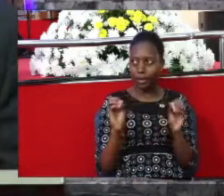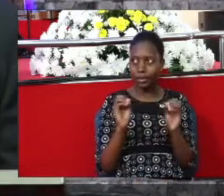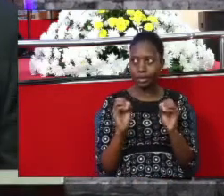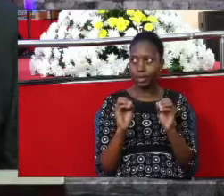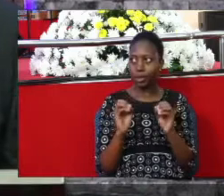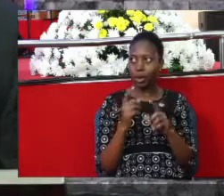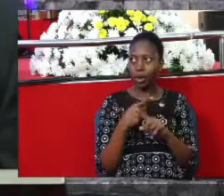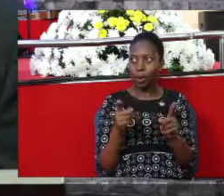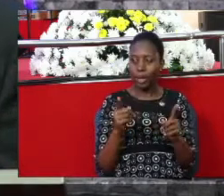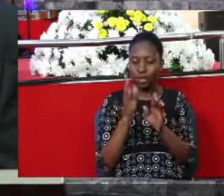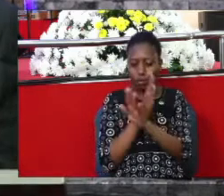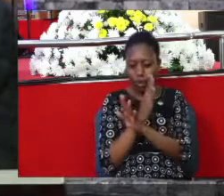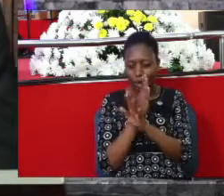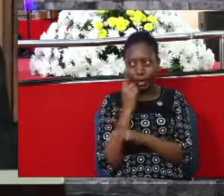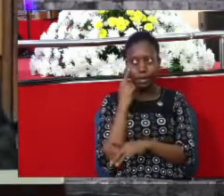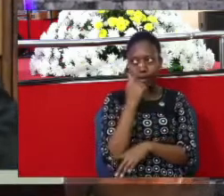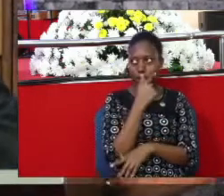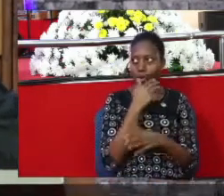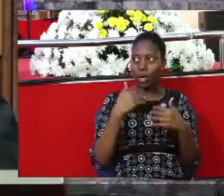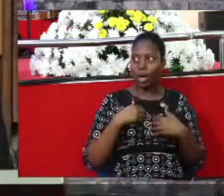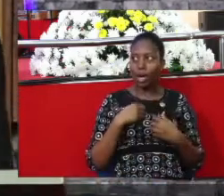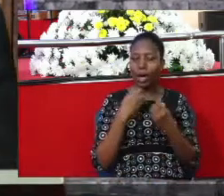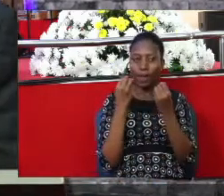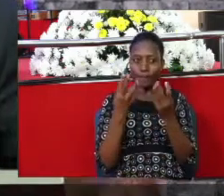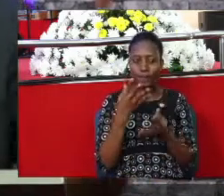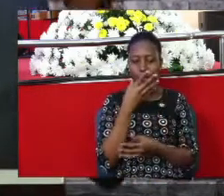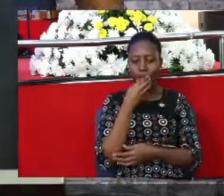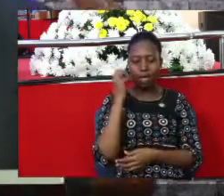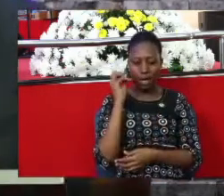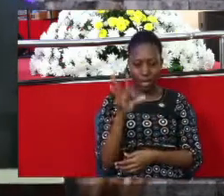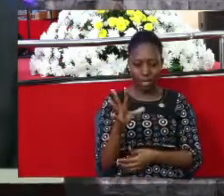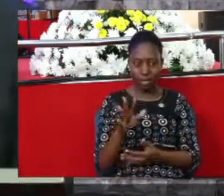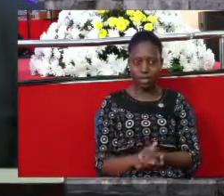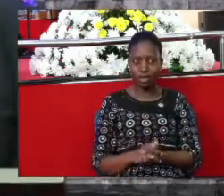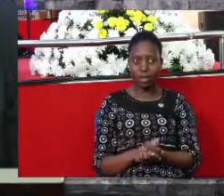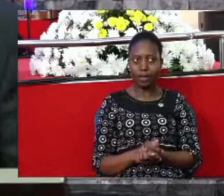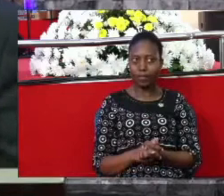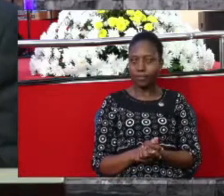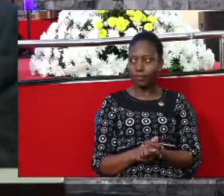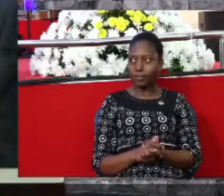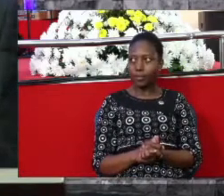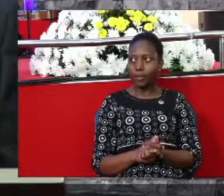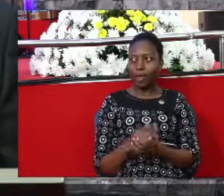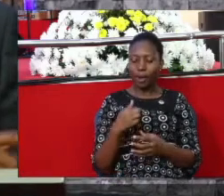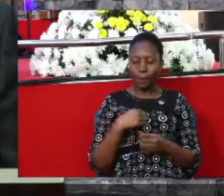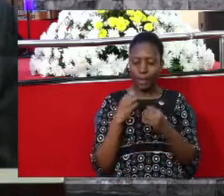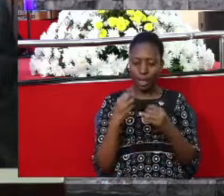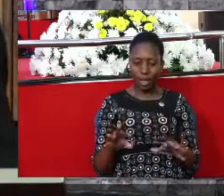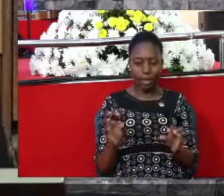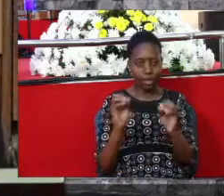eyes will have many curses. Let's declare together, I will have no lack in my